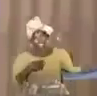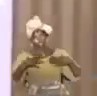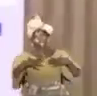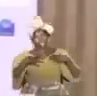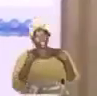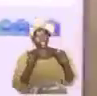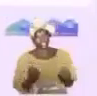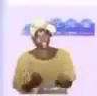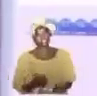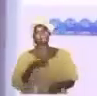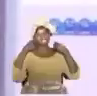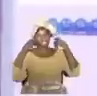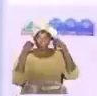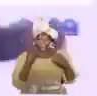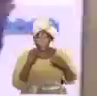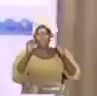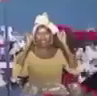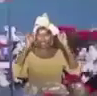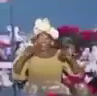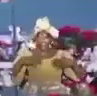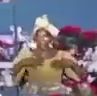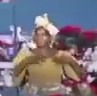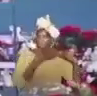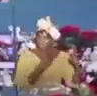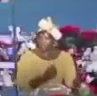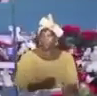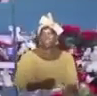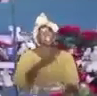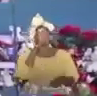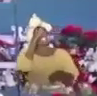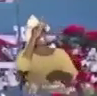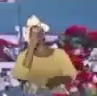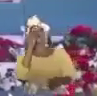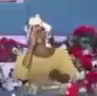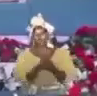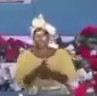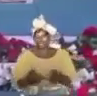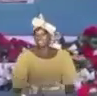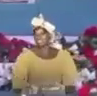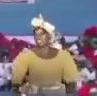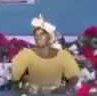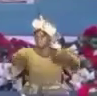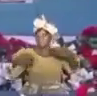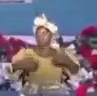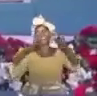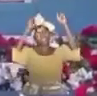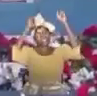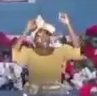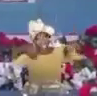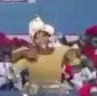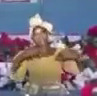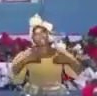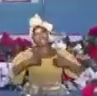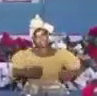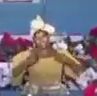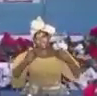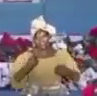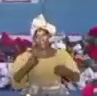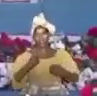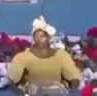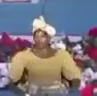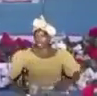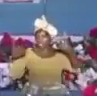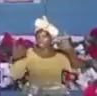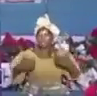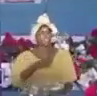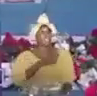his power can heal you. Did God say he will lift you up? Then I show you that no power can keep you down. Did God say he can